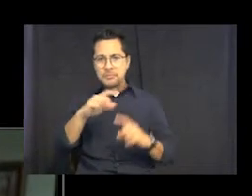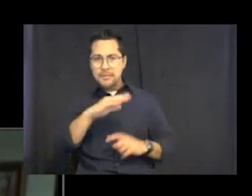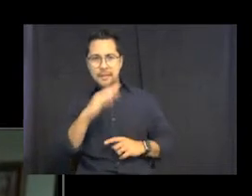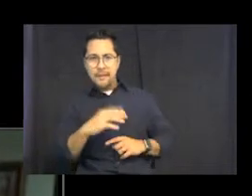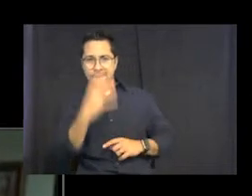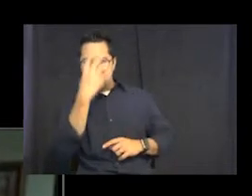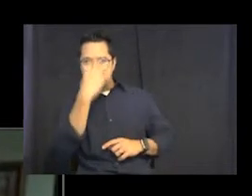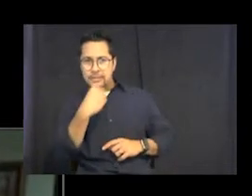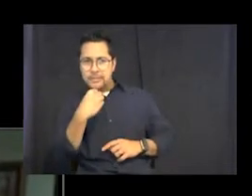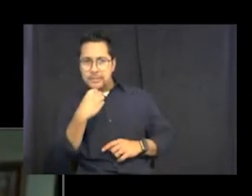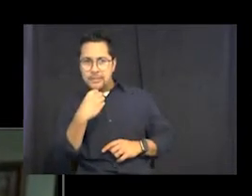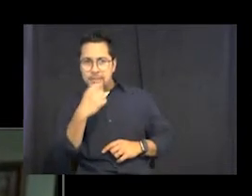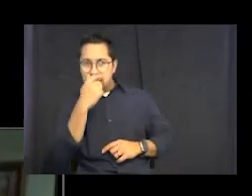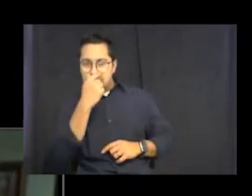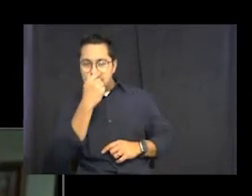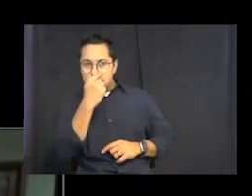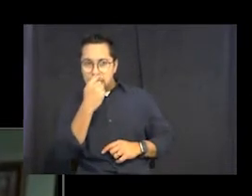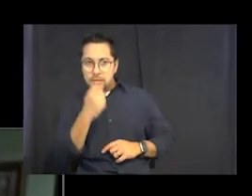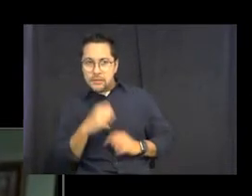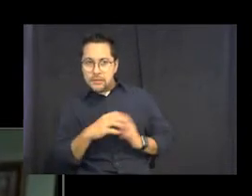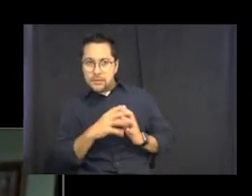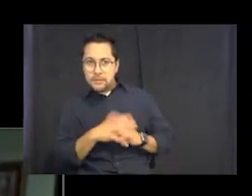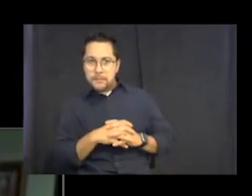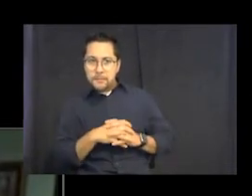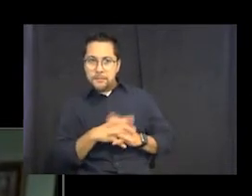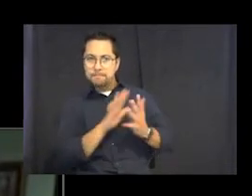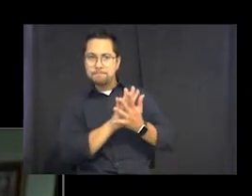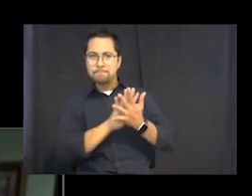which was why I